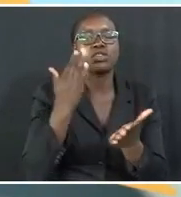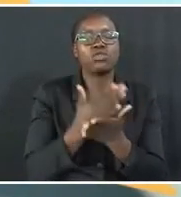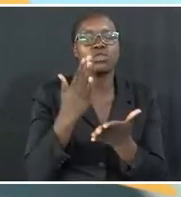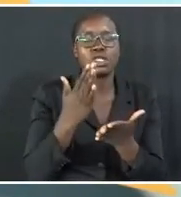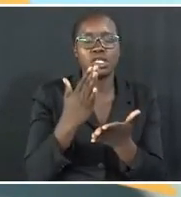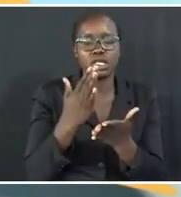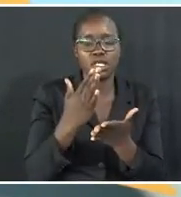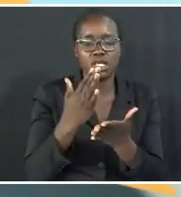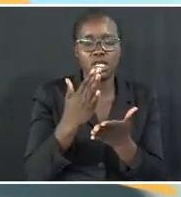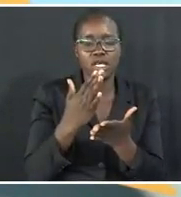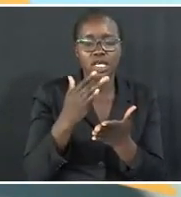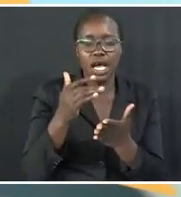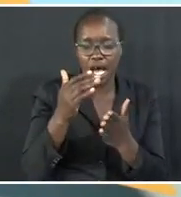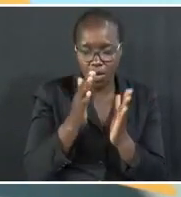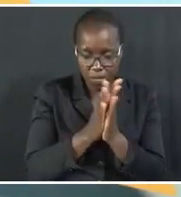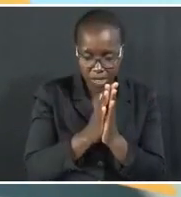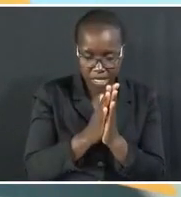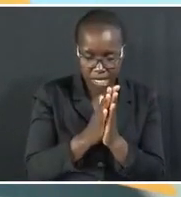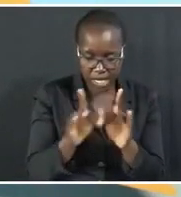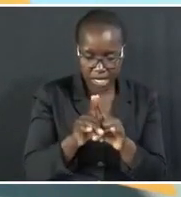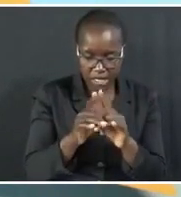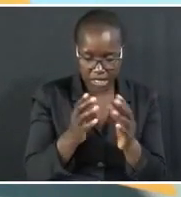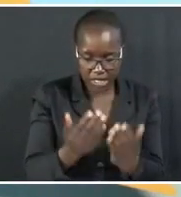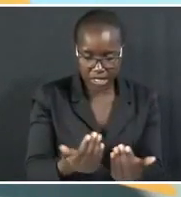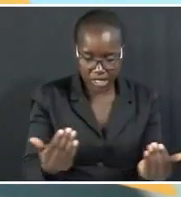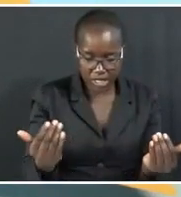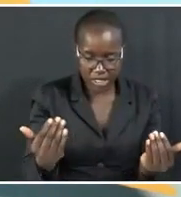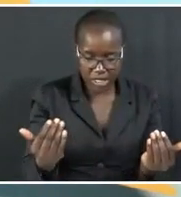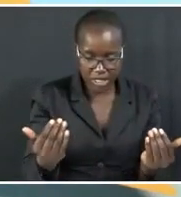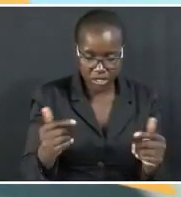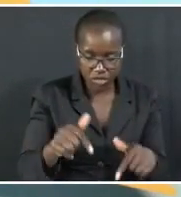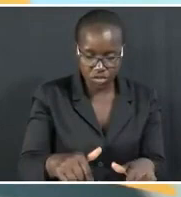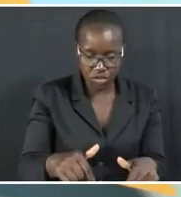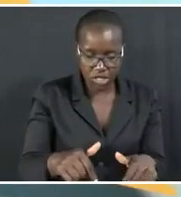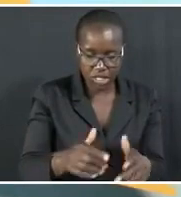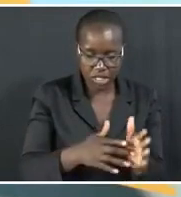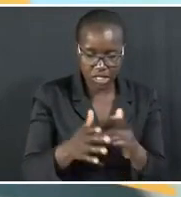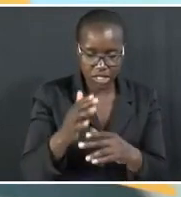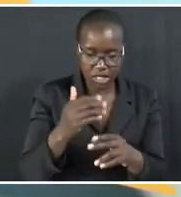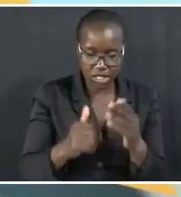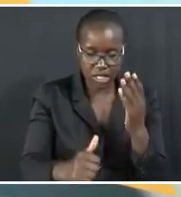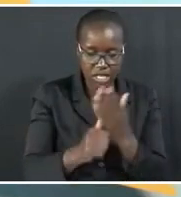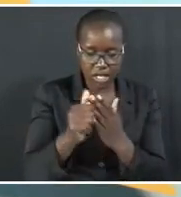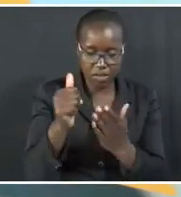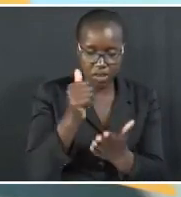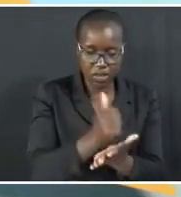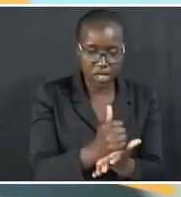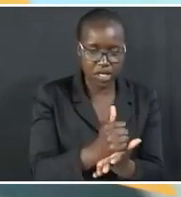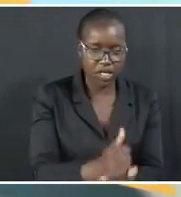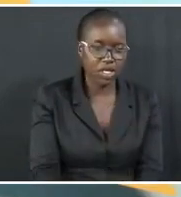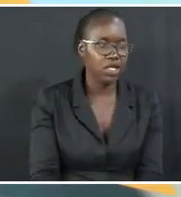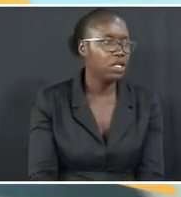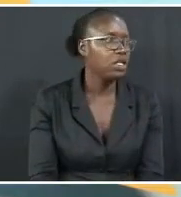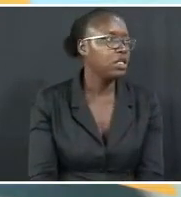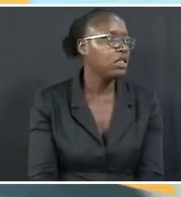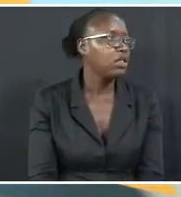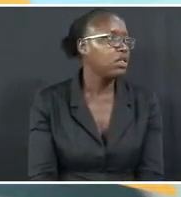truth. This is our prayer as children today, in Jesus' name. Amen.